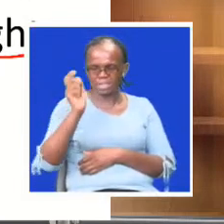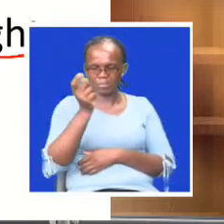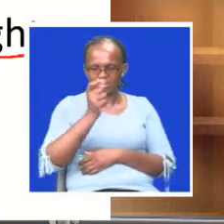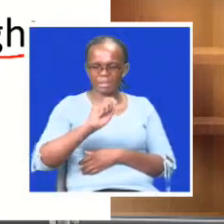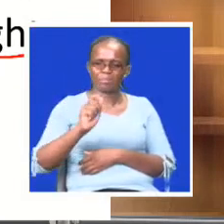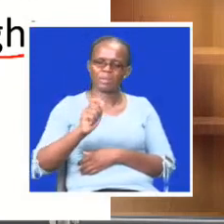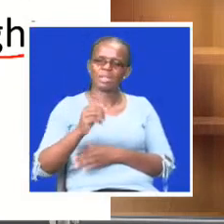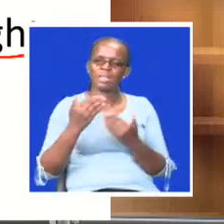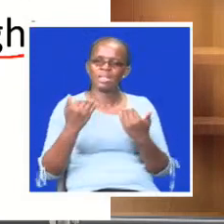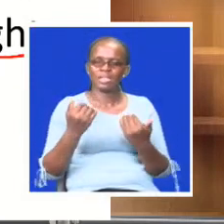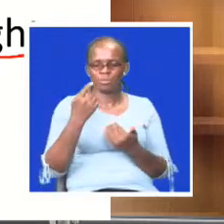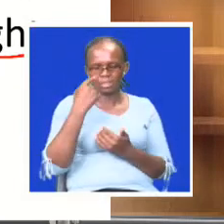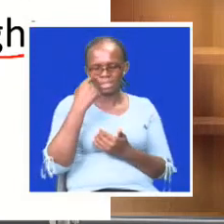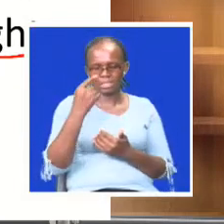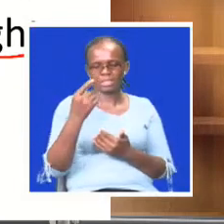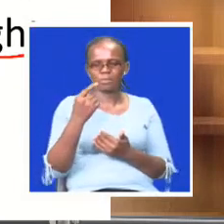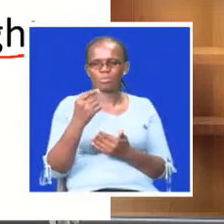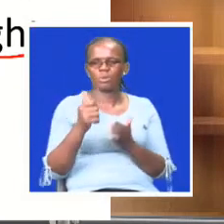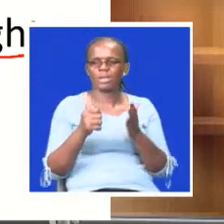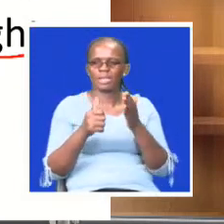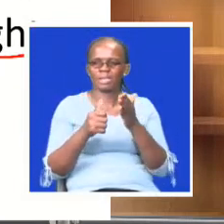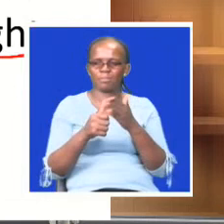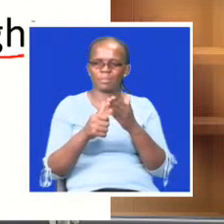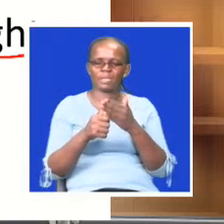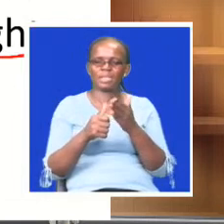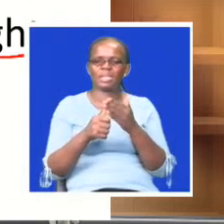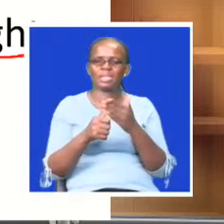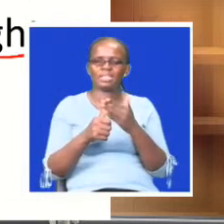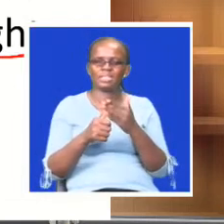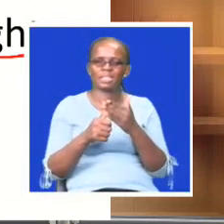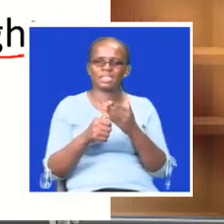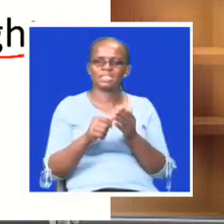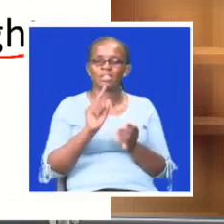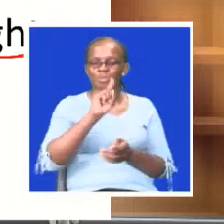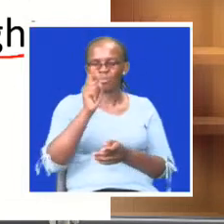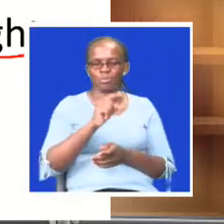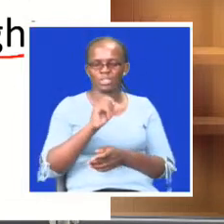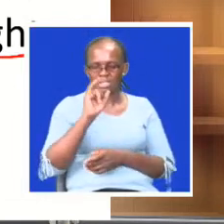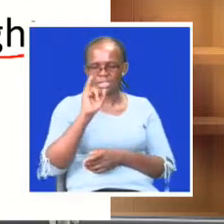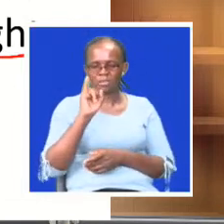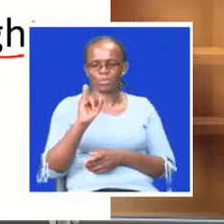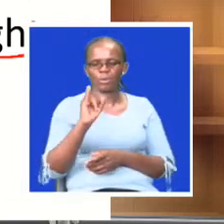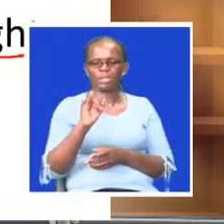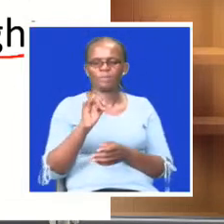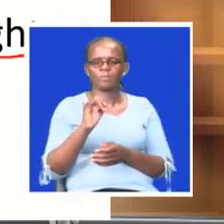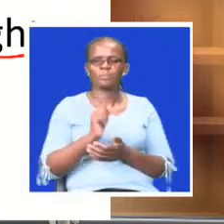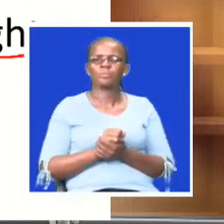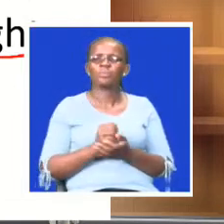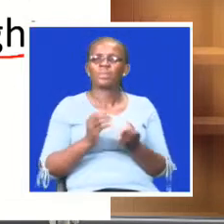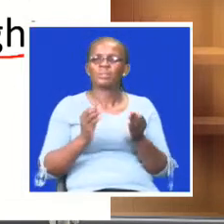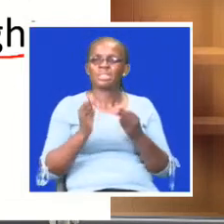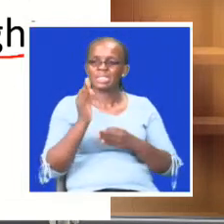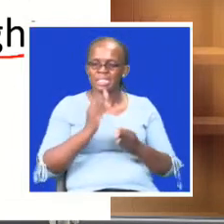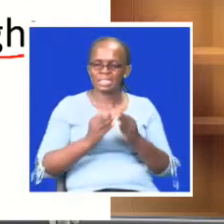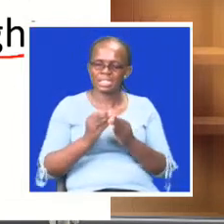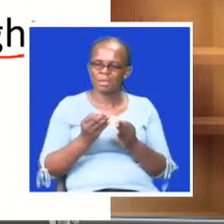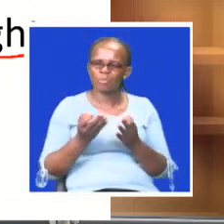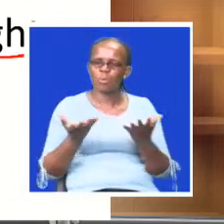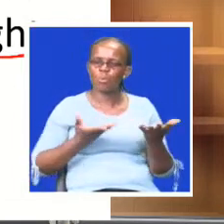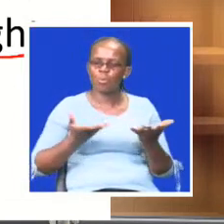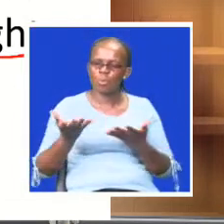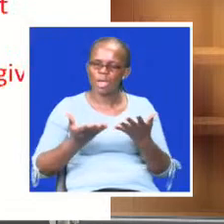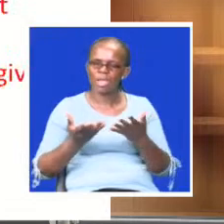Now let us look at the answers. Question number 1 say, describe where and how